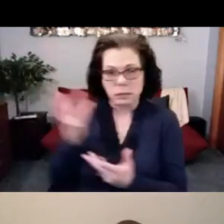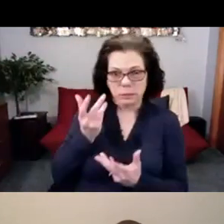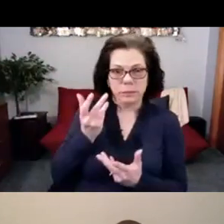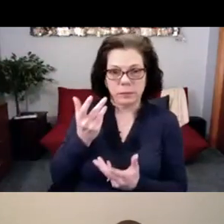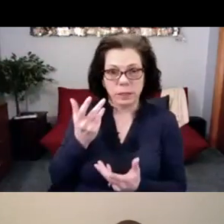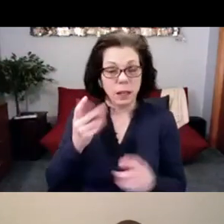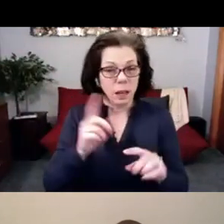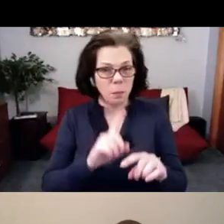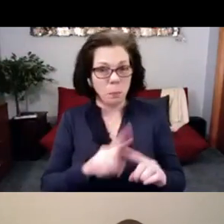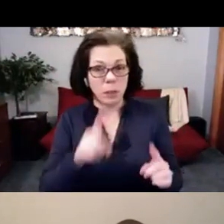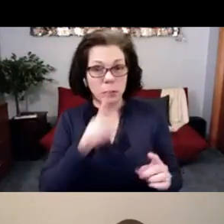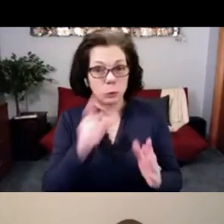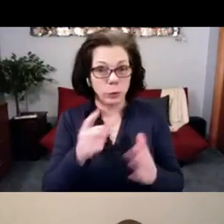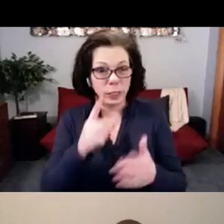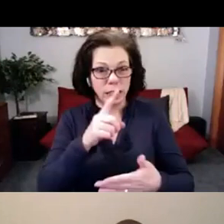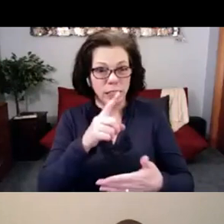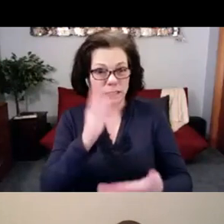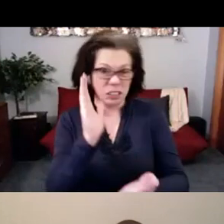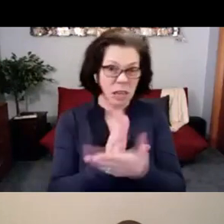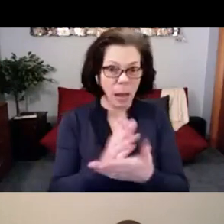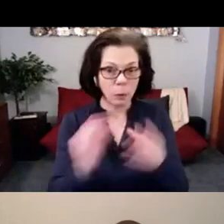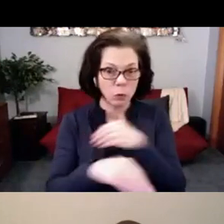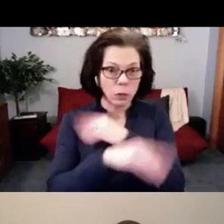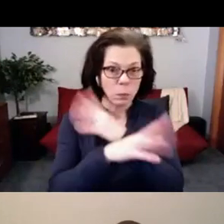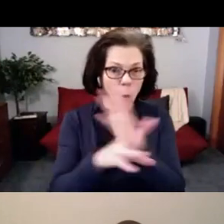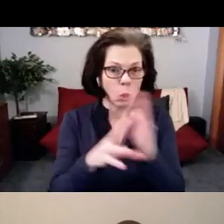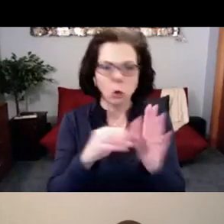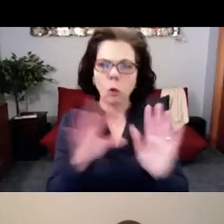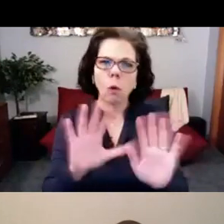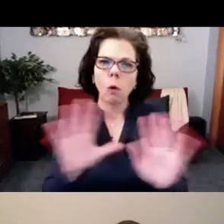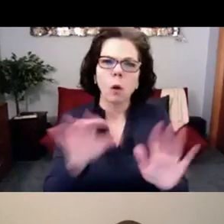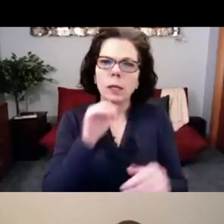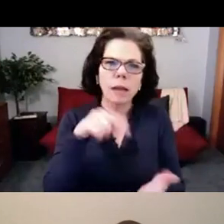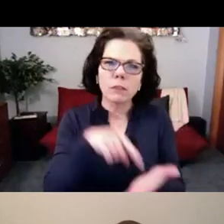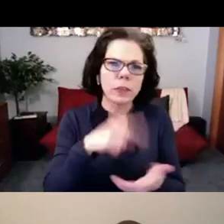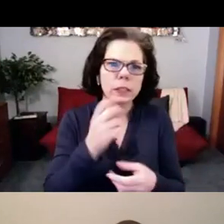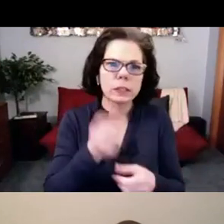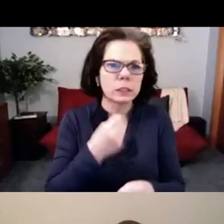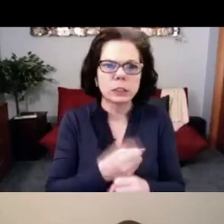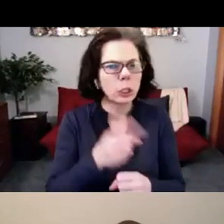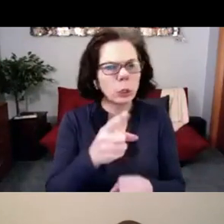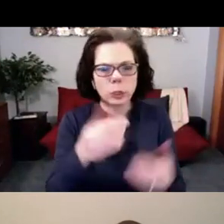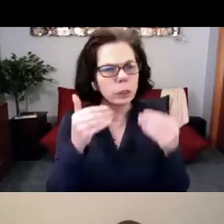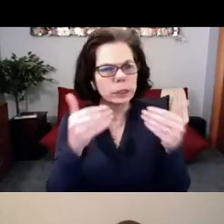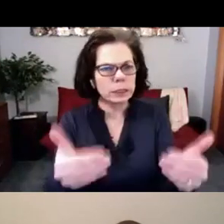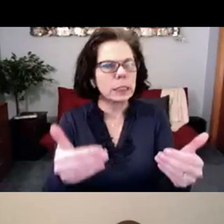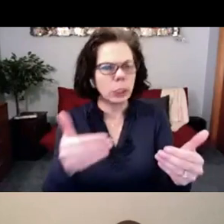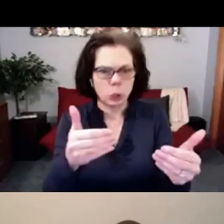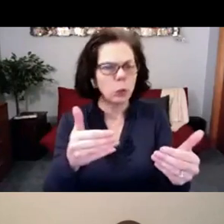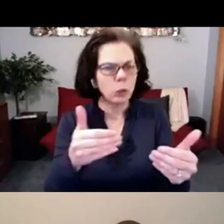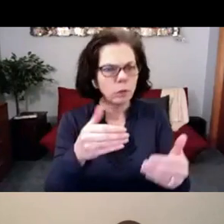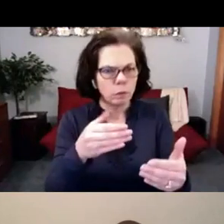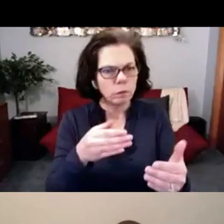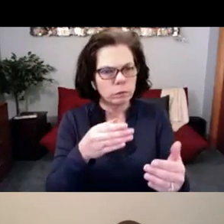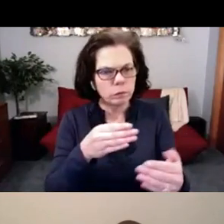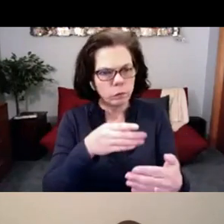eliminating the option for remote learning for families who find that to be the best fit for them throughout the end of the year. Our goal is